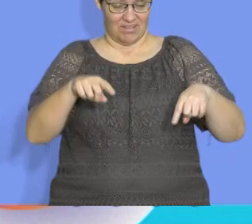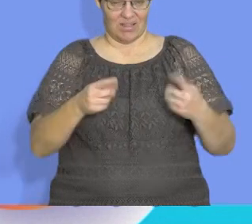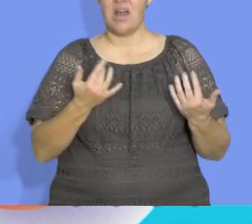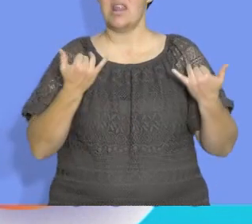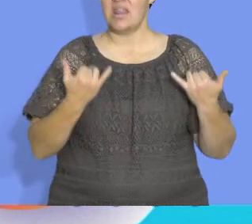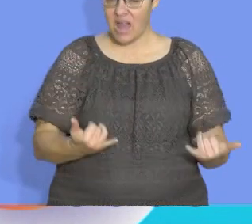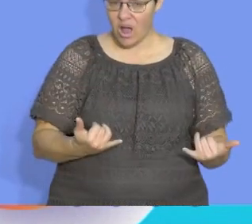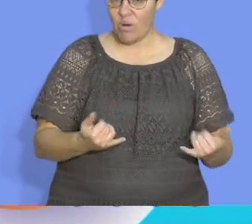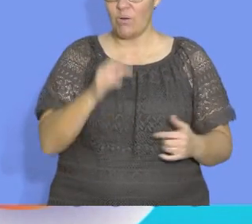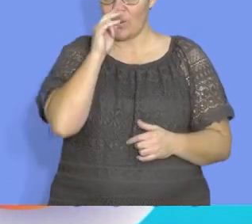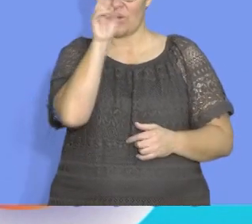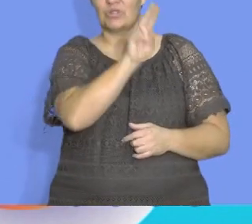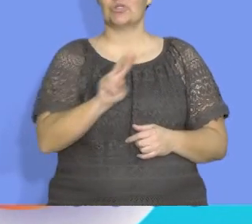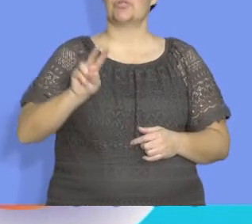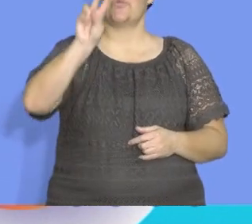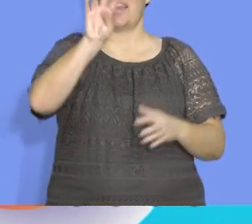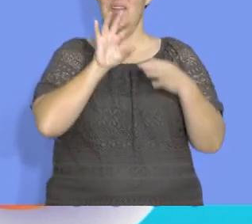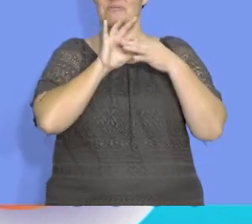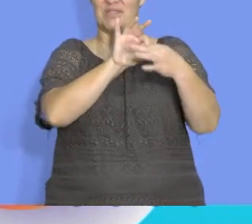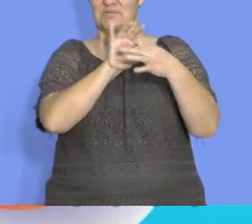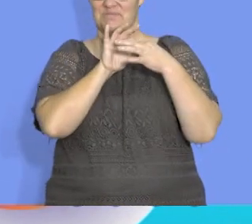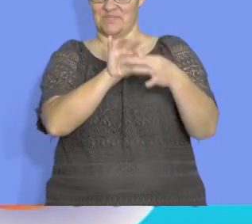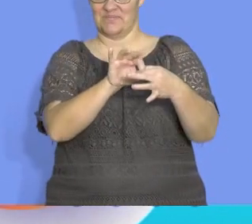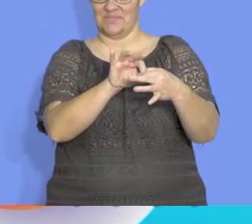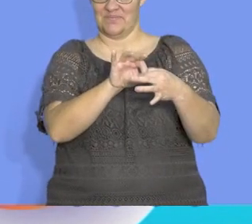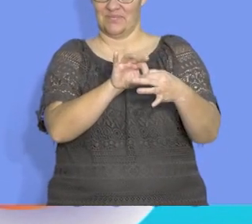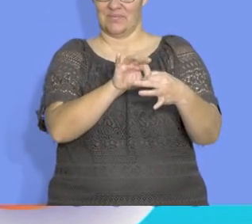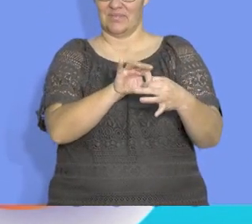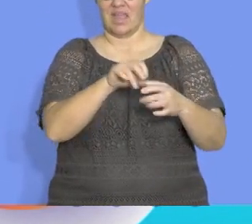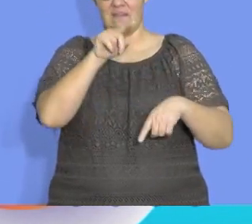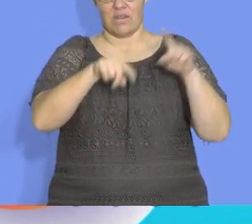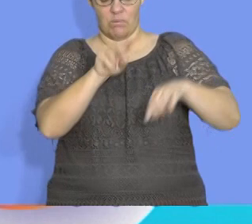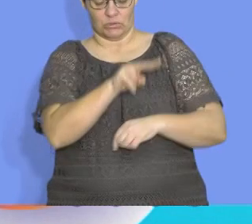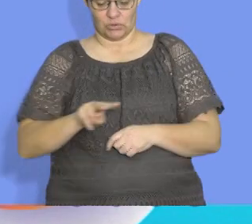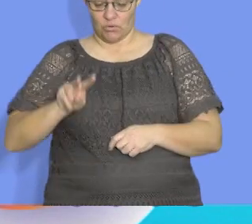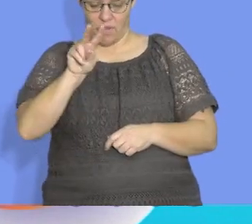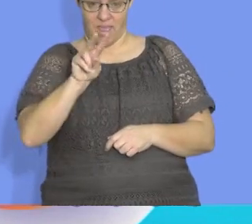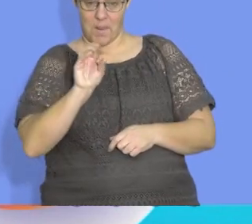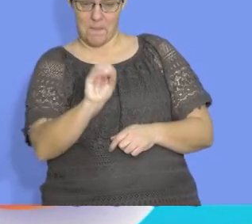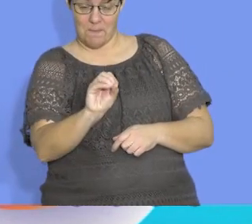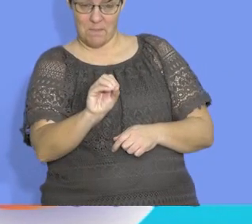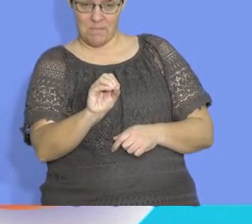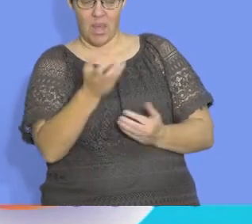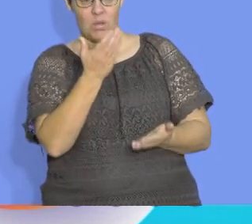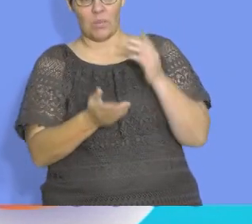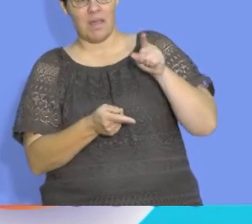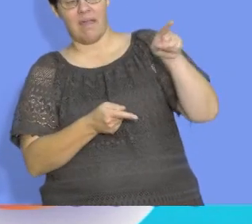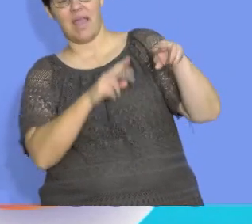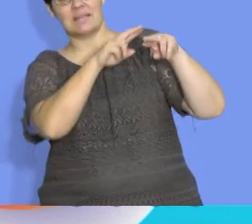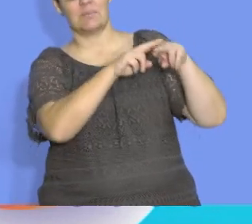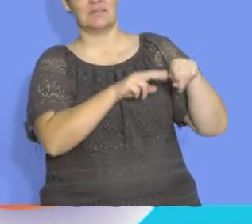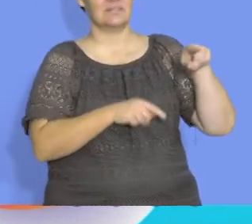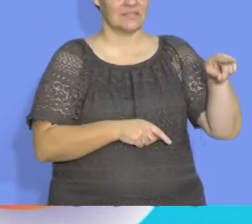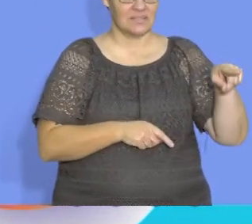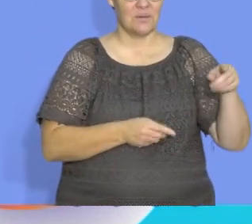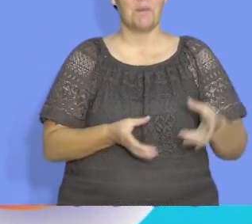we're looking at a squared relationship here. And if we take the variable and square it and compare it to the dependent